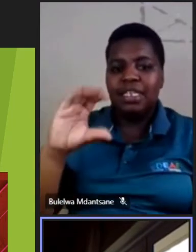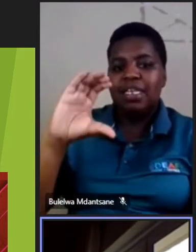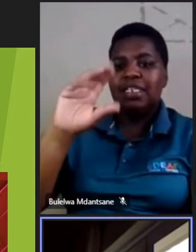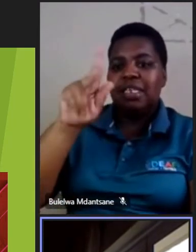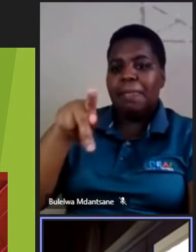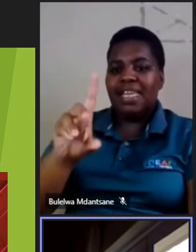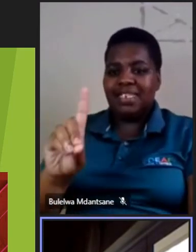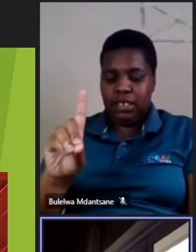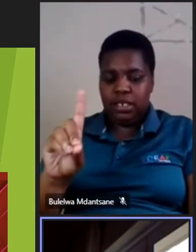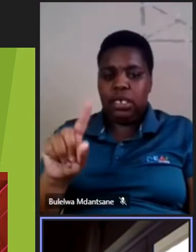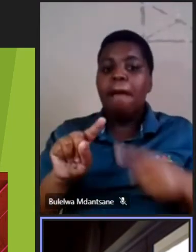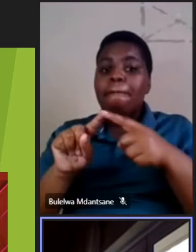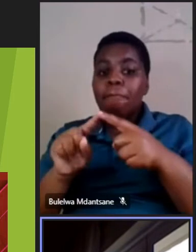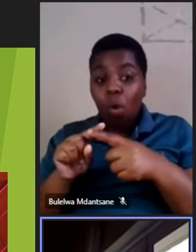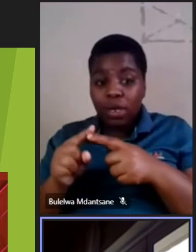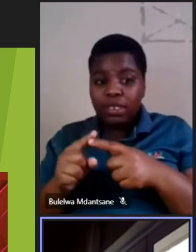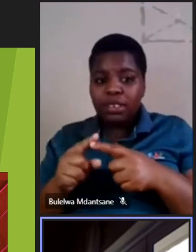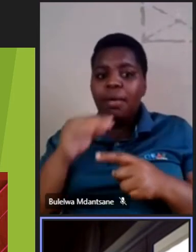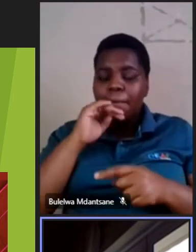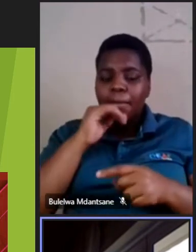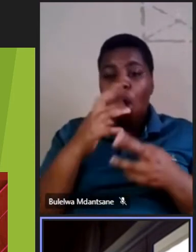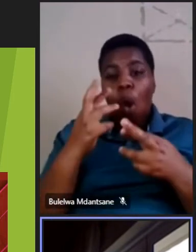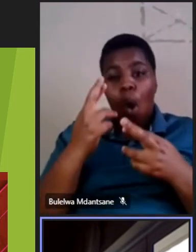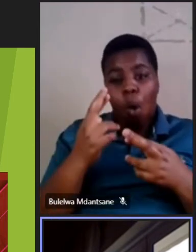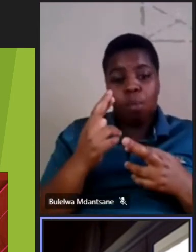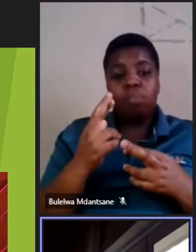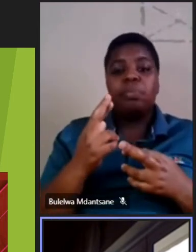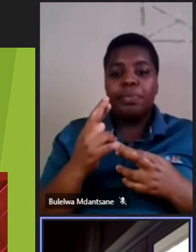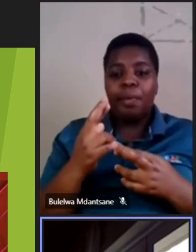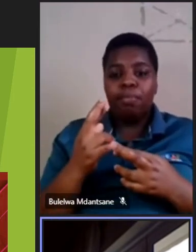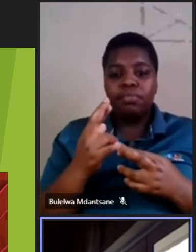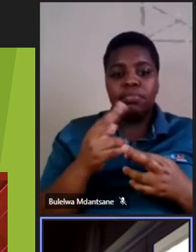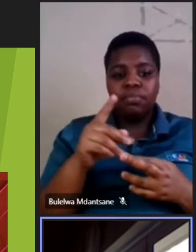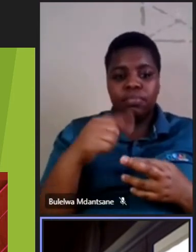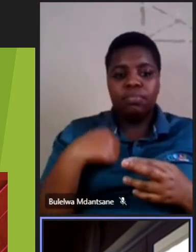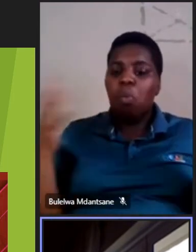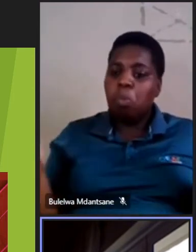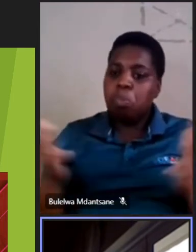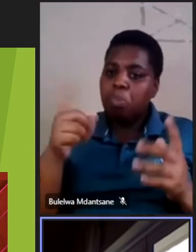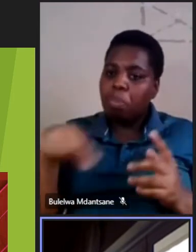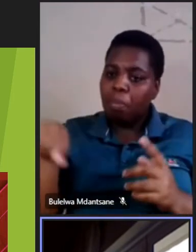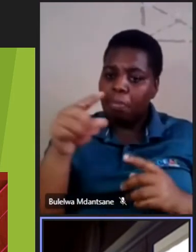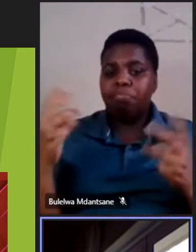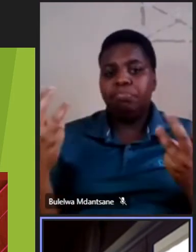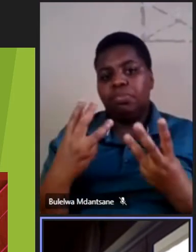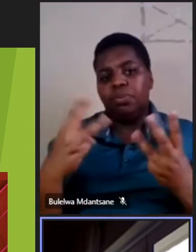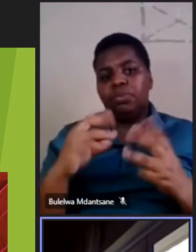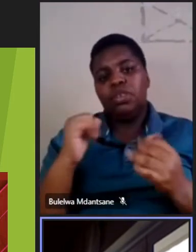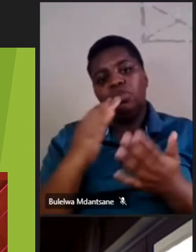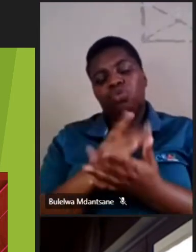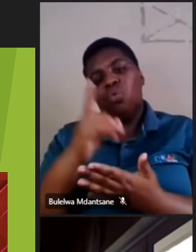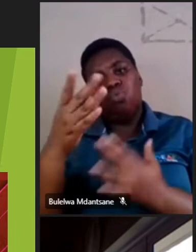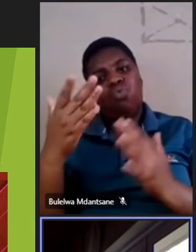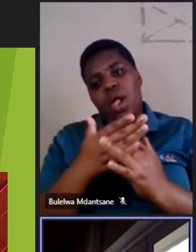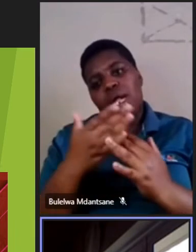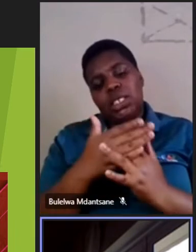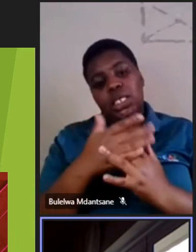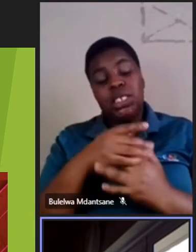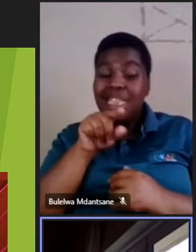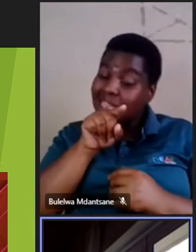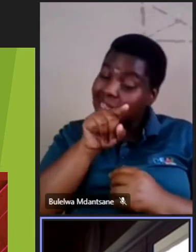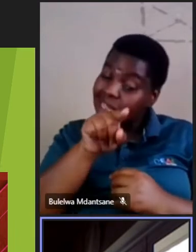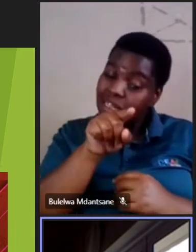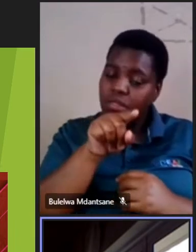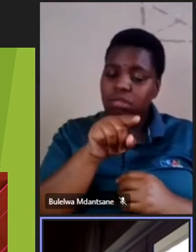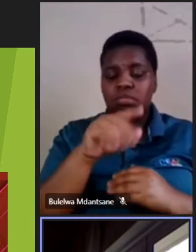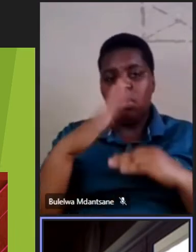points. So we hope that that will really encourage people to access this platform.